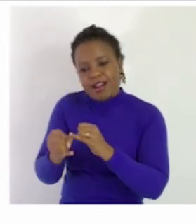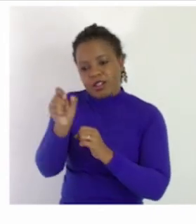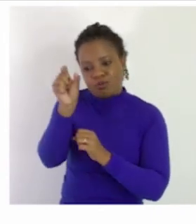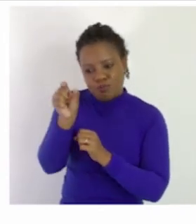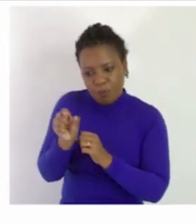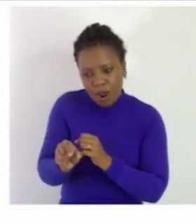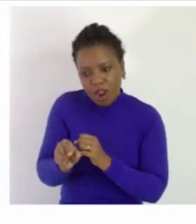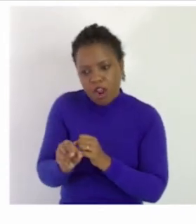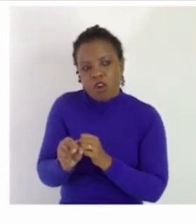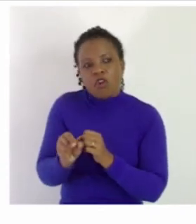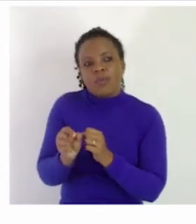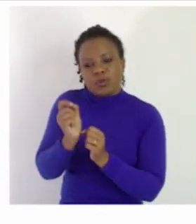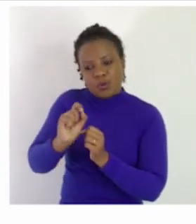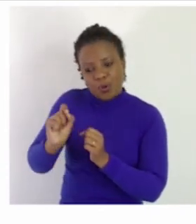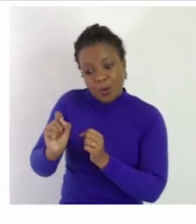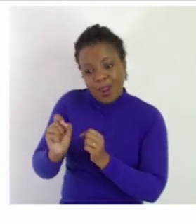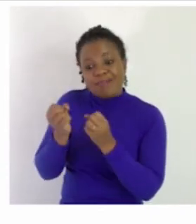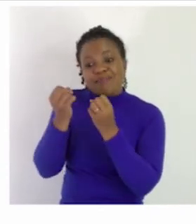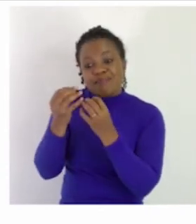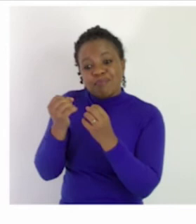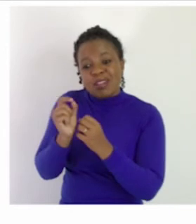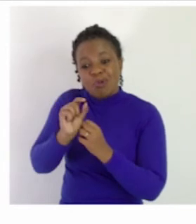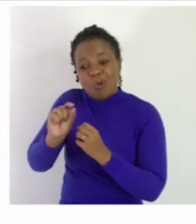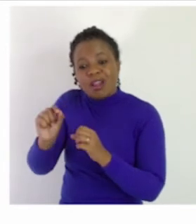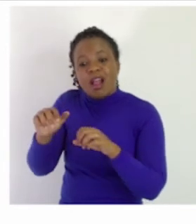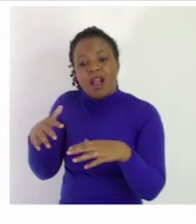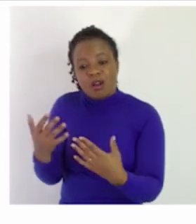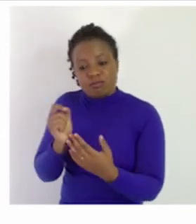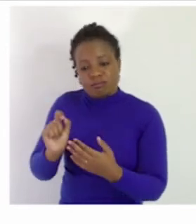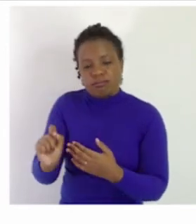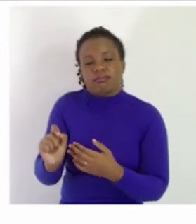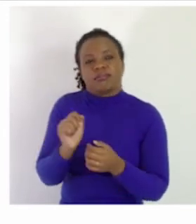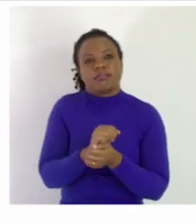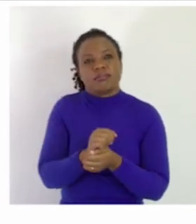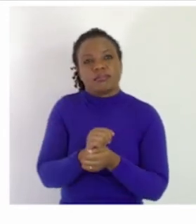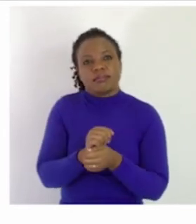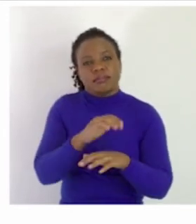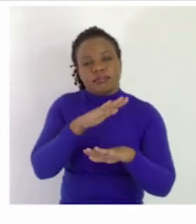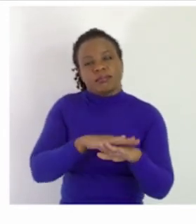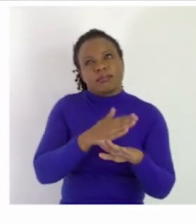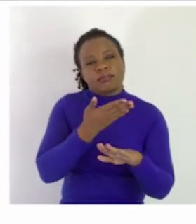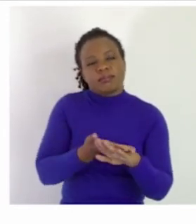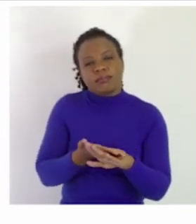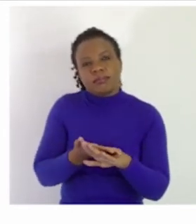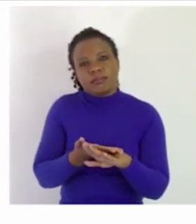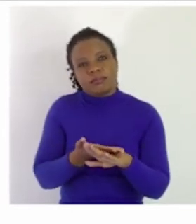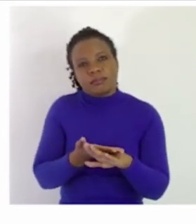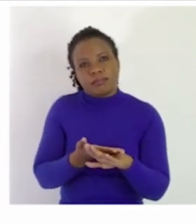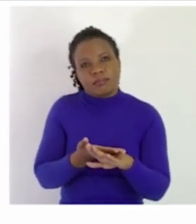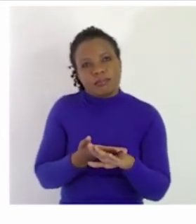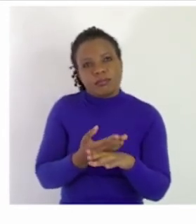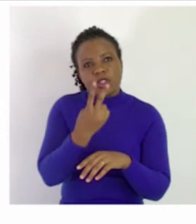Remember, the plural form is when we say, for example,